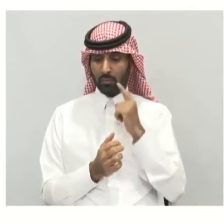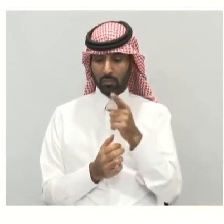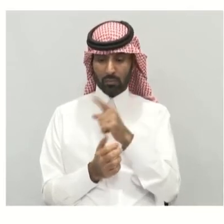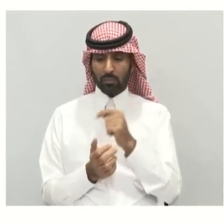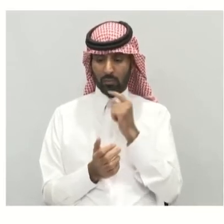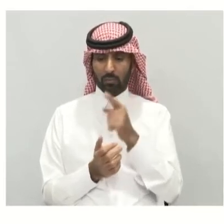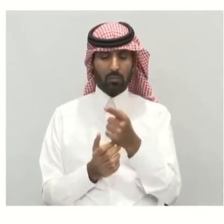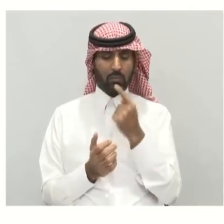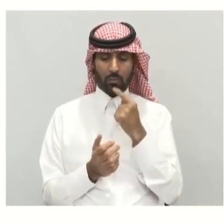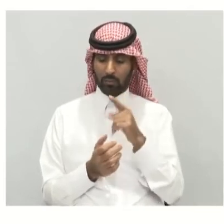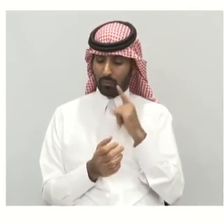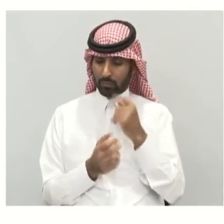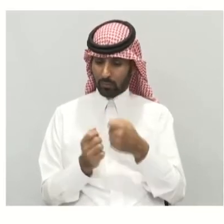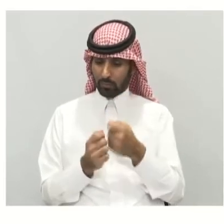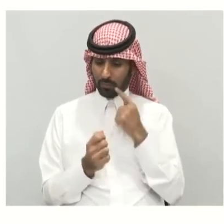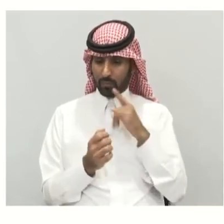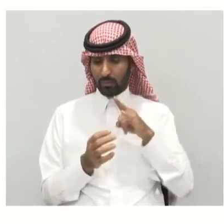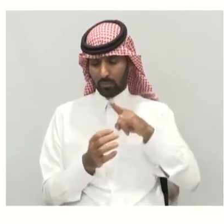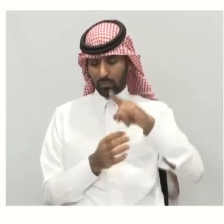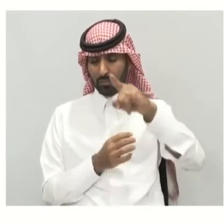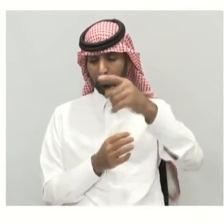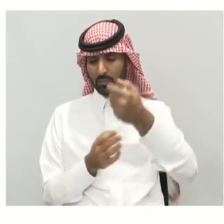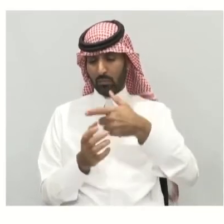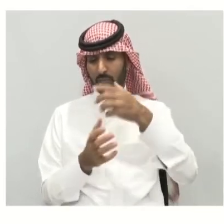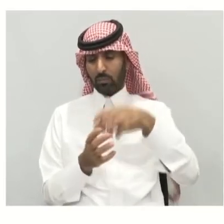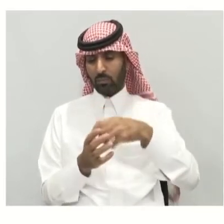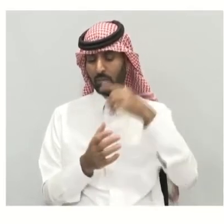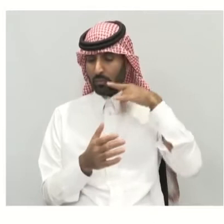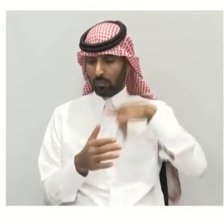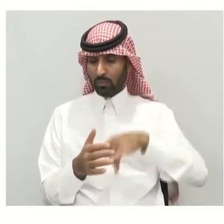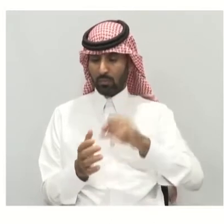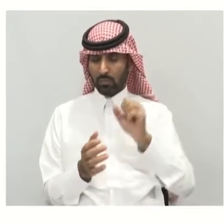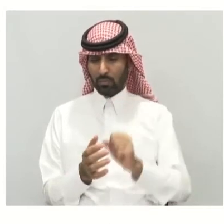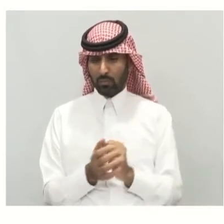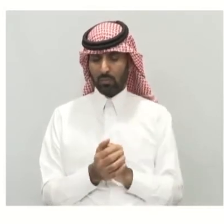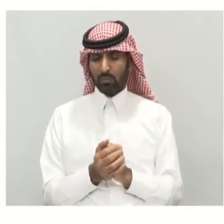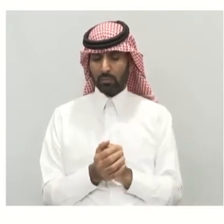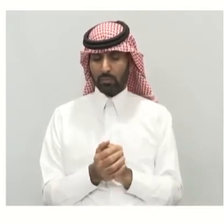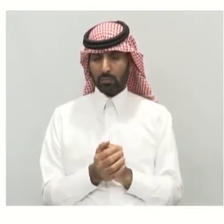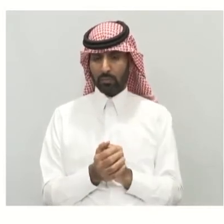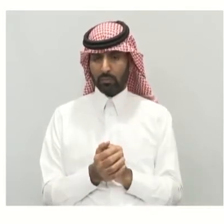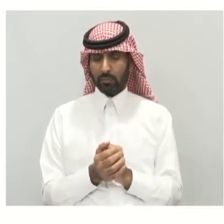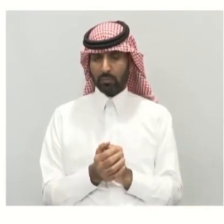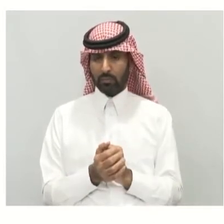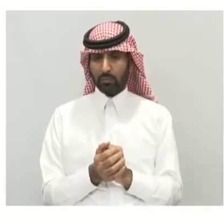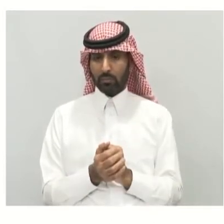SKYHI is top-ranked and is the largest and most reliable skydiving facility in Colorado.